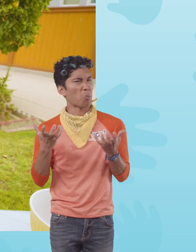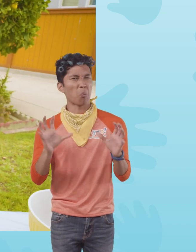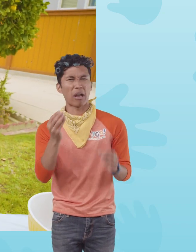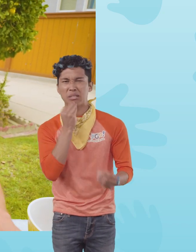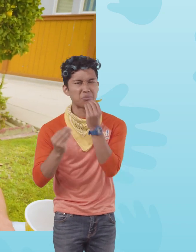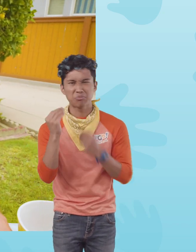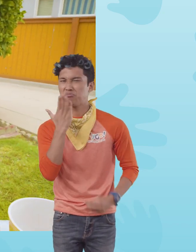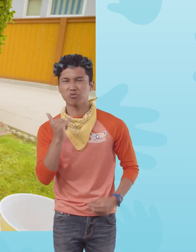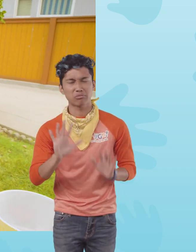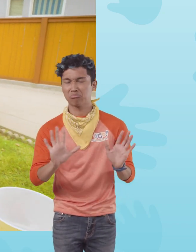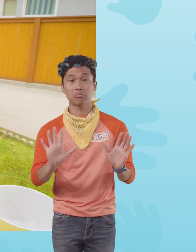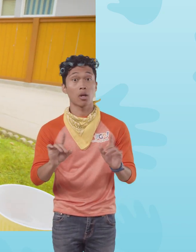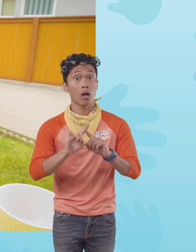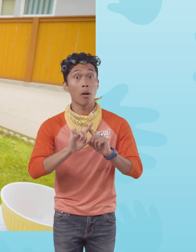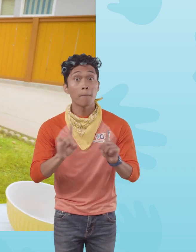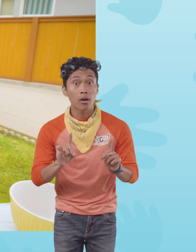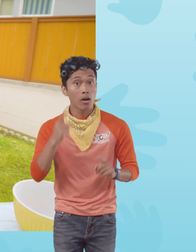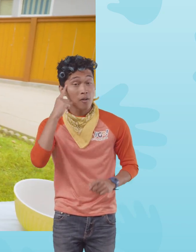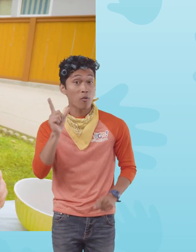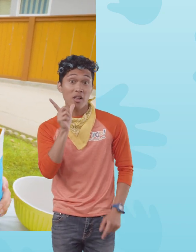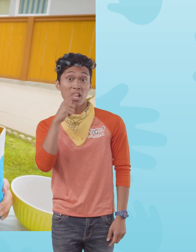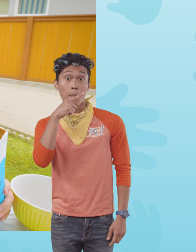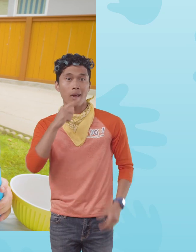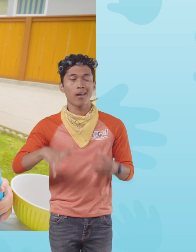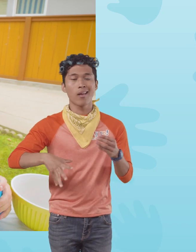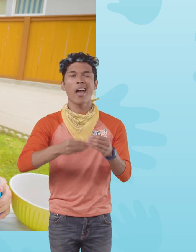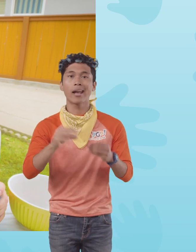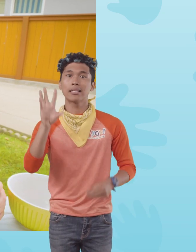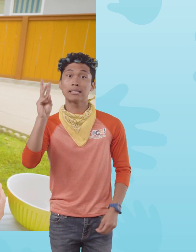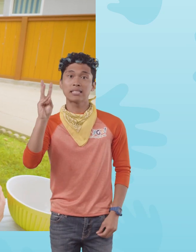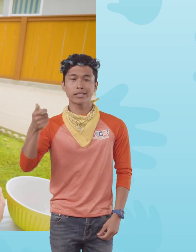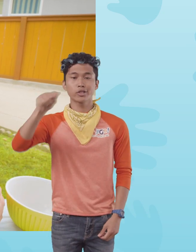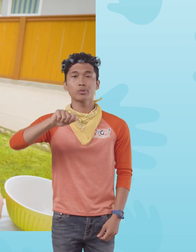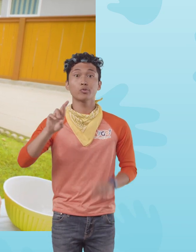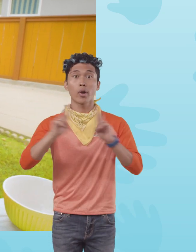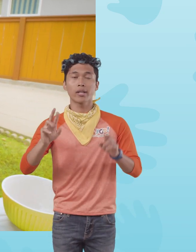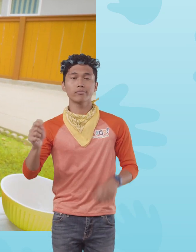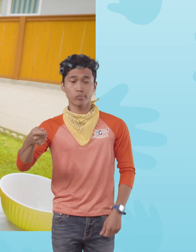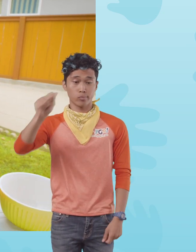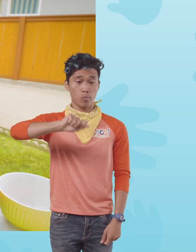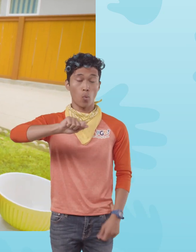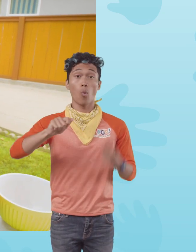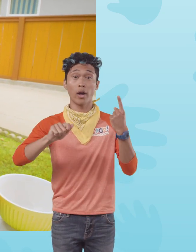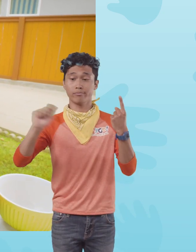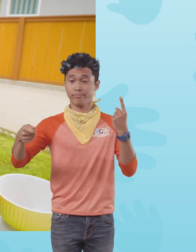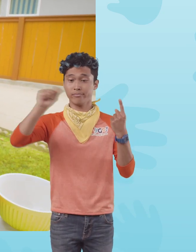though. But for the lemonade, we're gonna add 6 scoops. Ready?